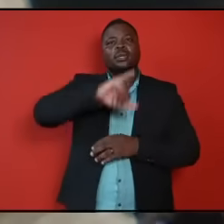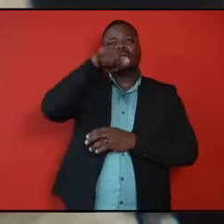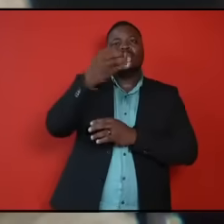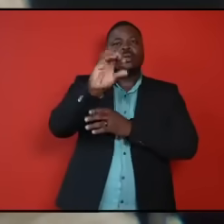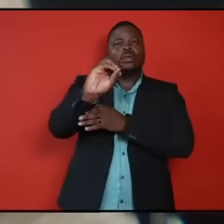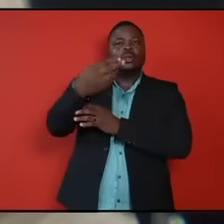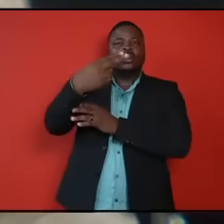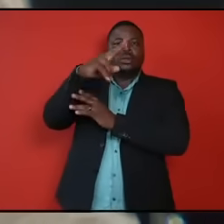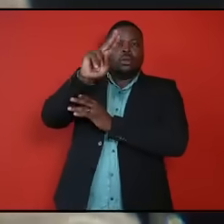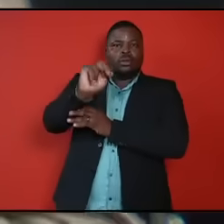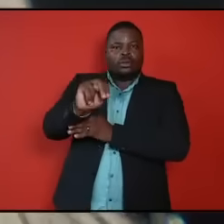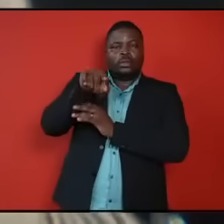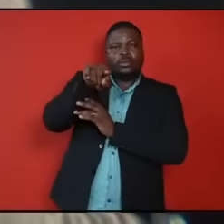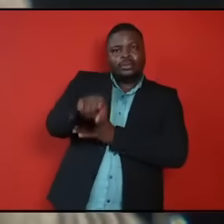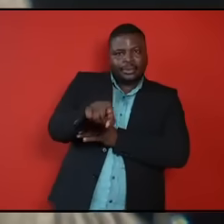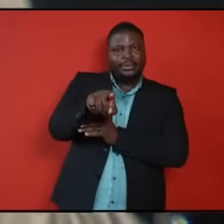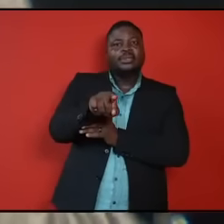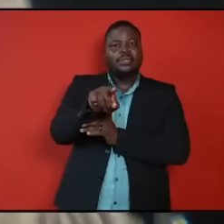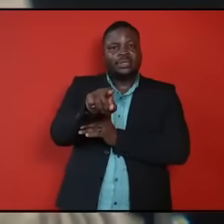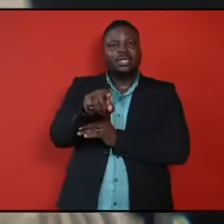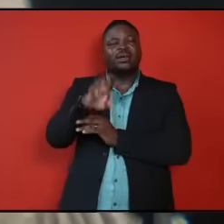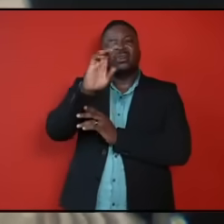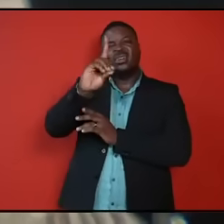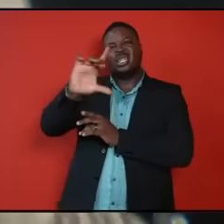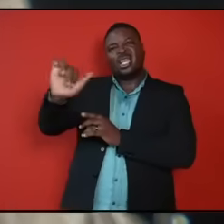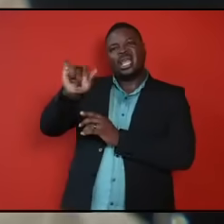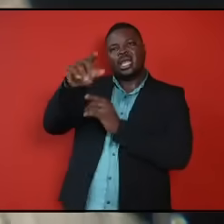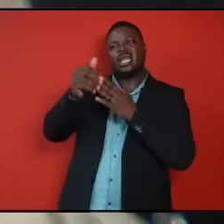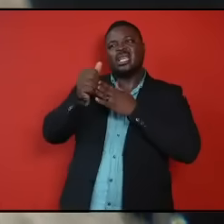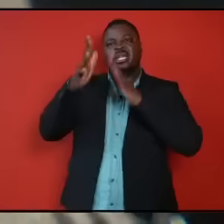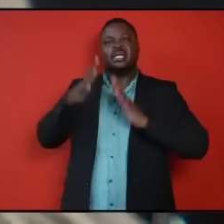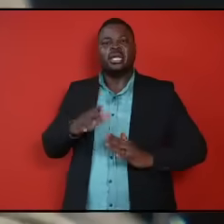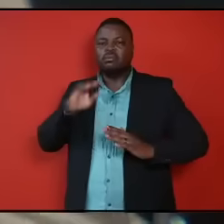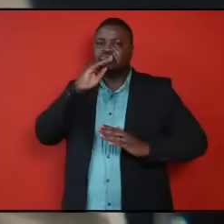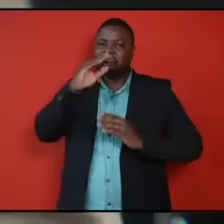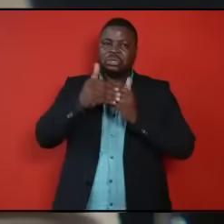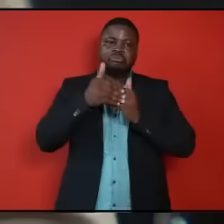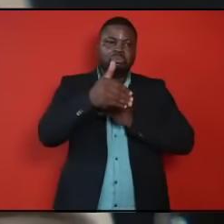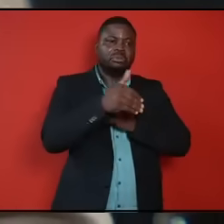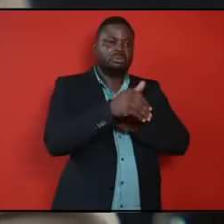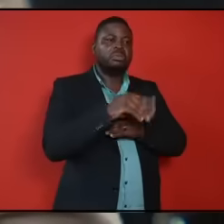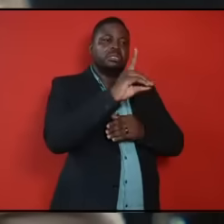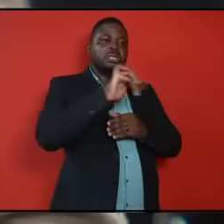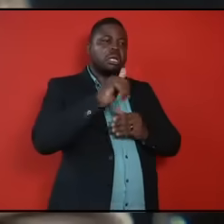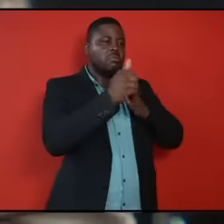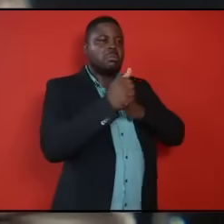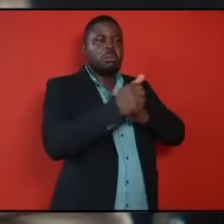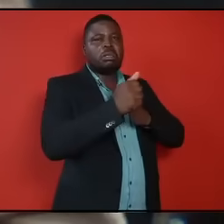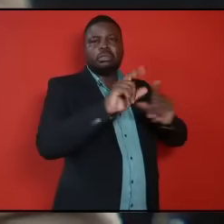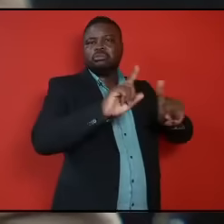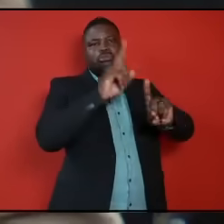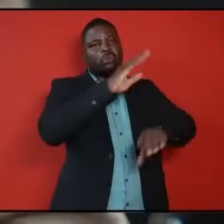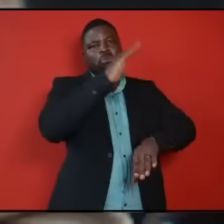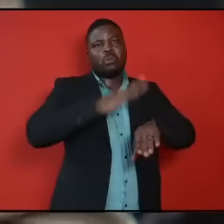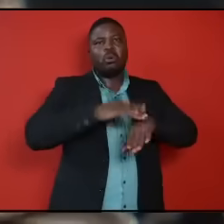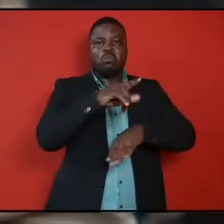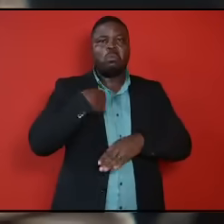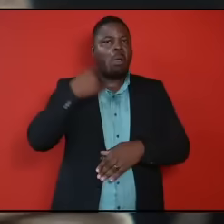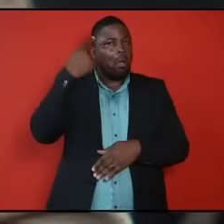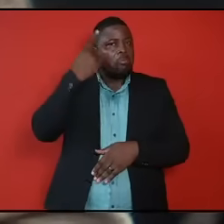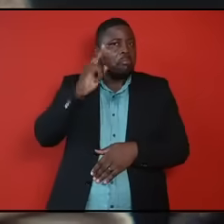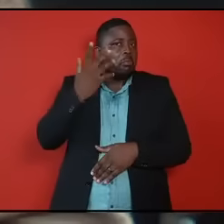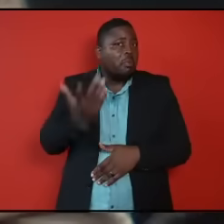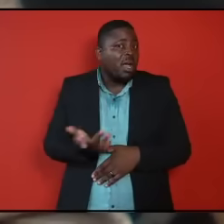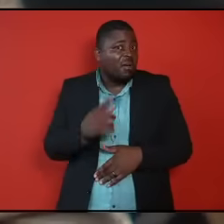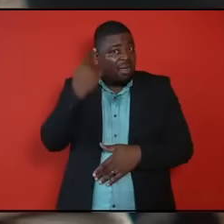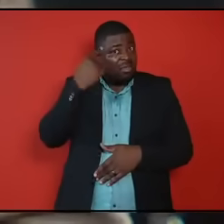as DA leader. What do you make of that? He mentioned the EFF and this doomsday coalition that South Africans